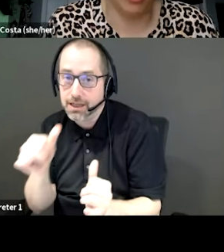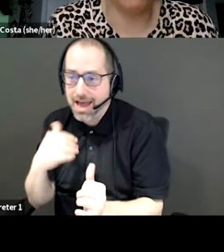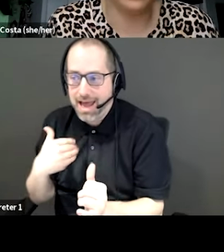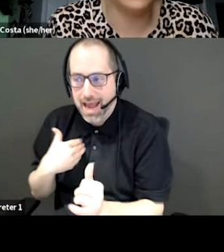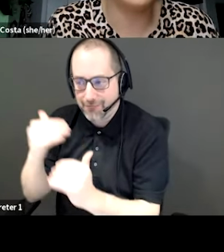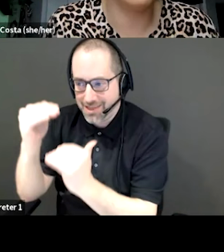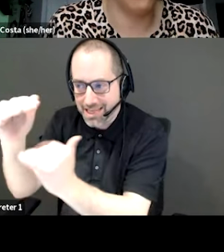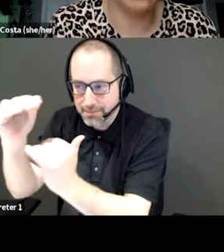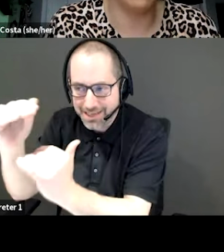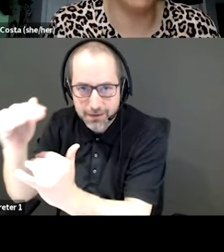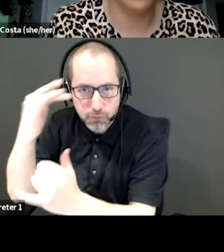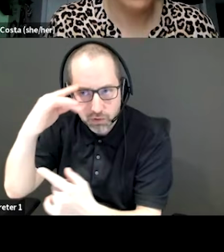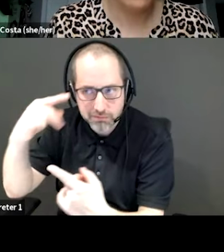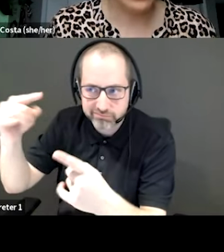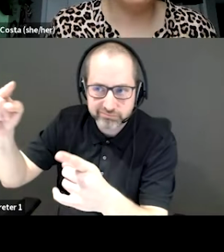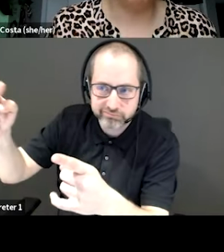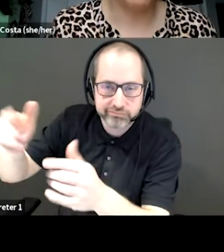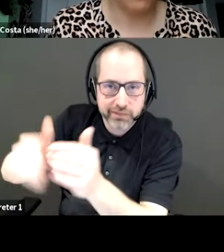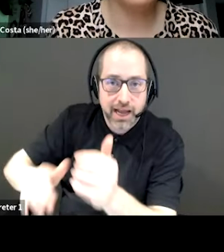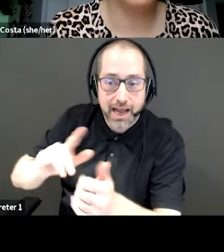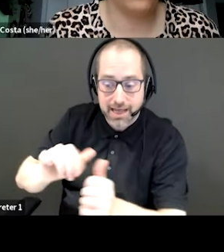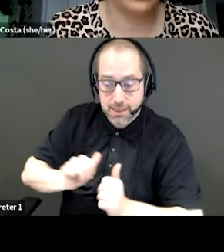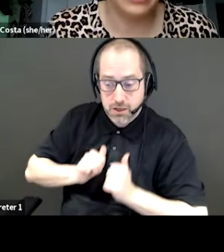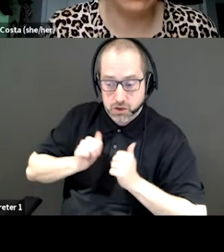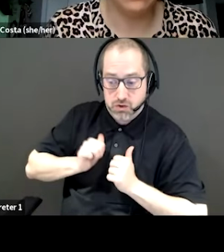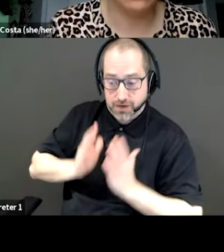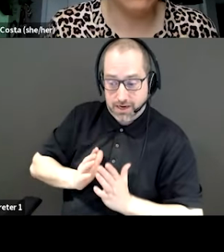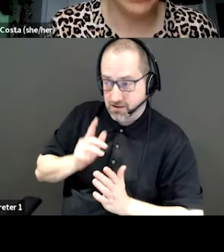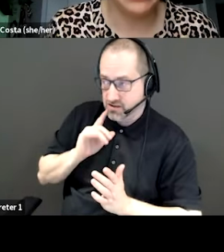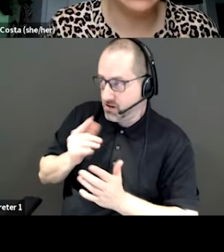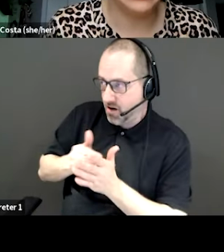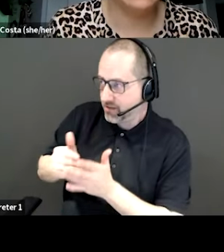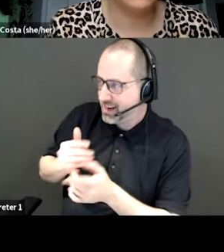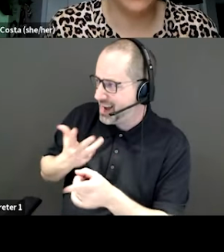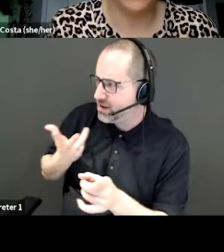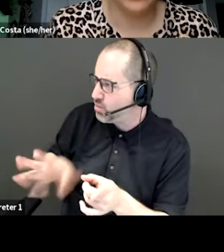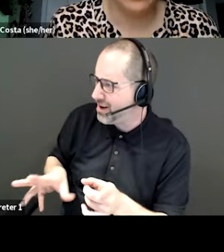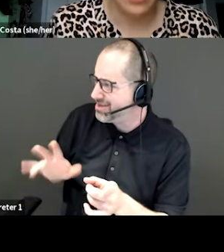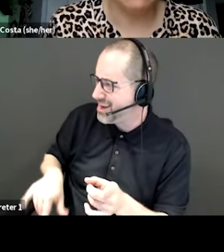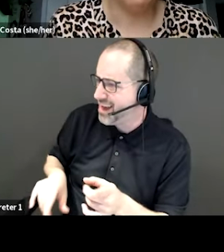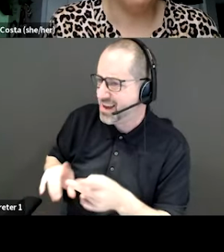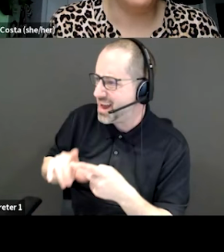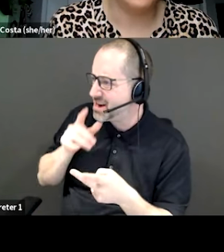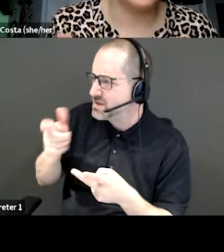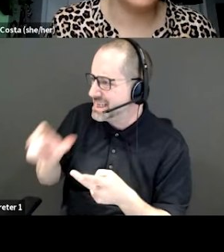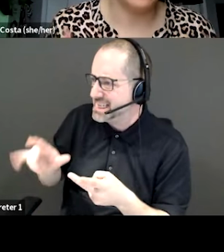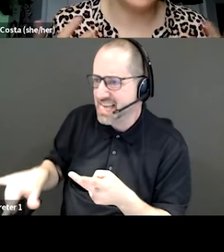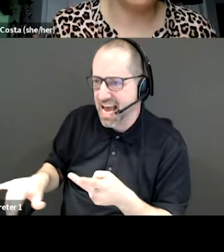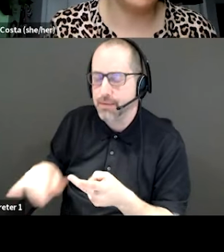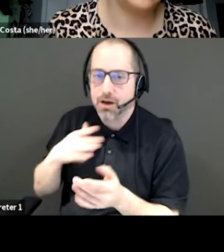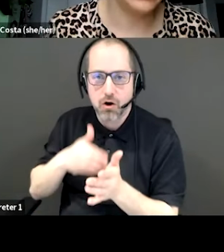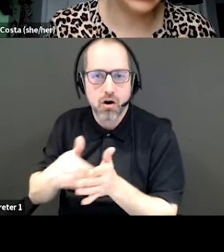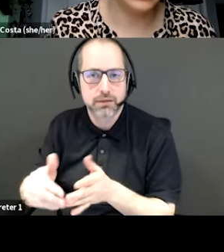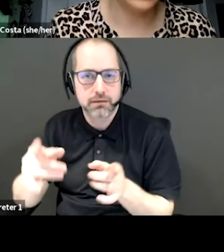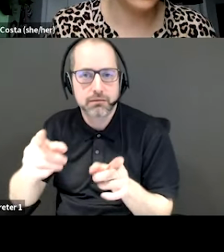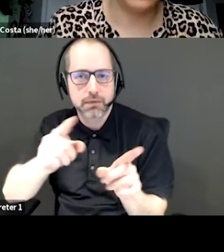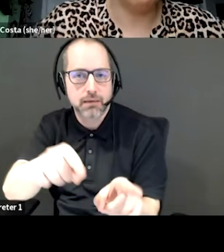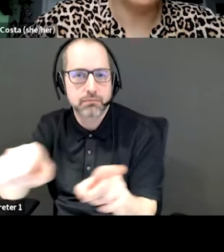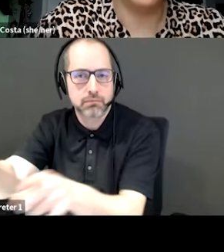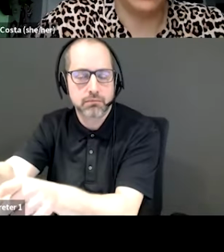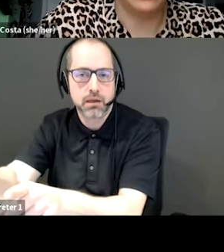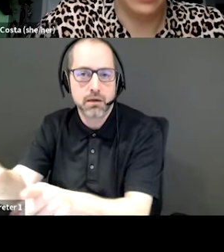often not what a survivor wants or a campus community needs. So this is something that we're really excited